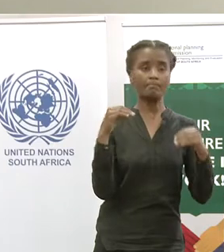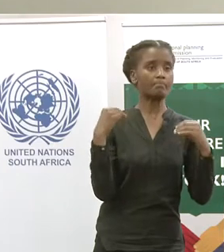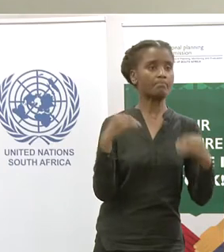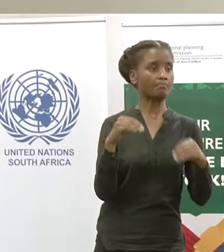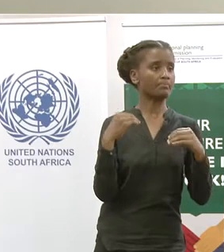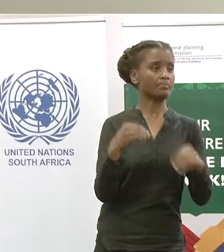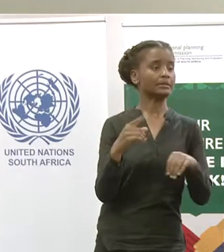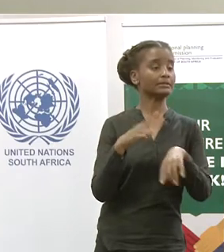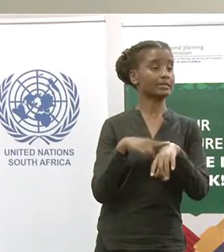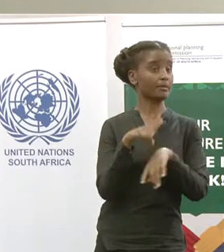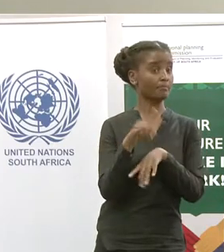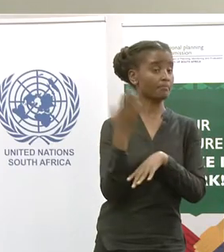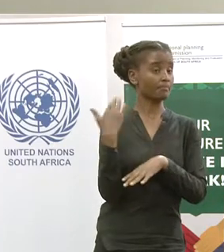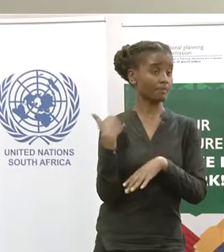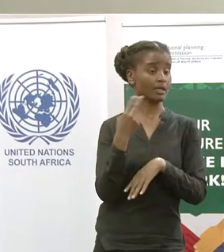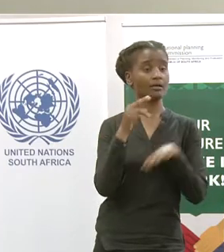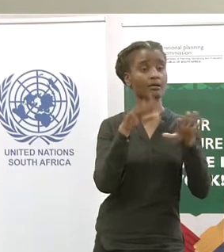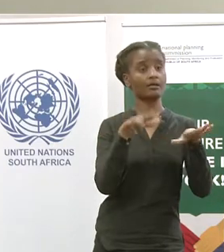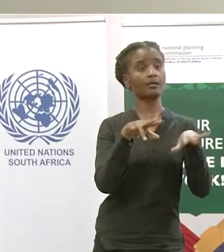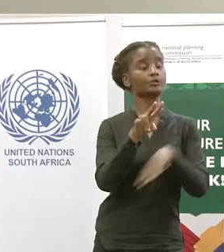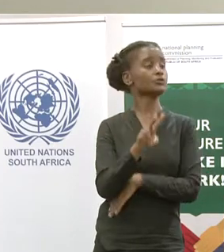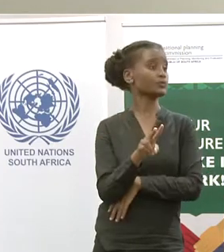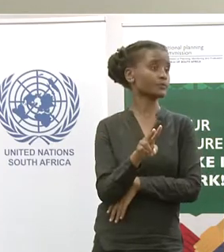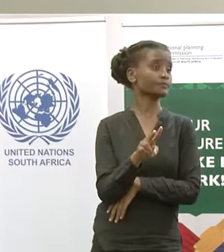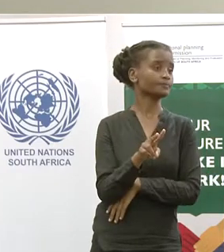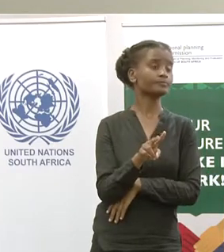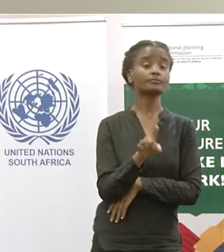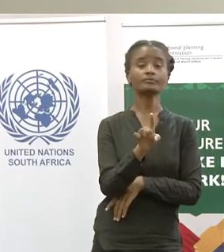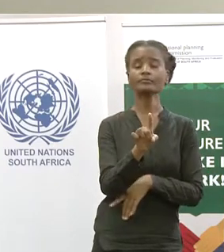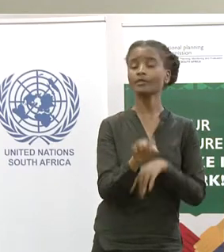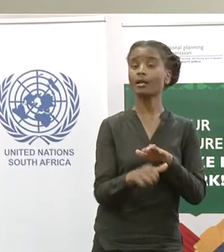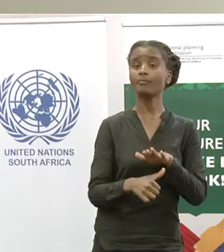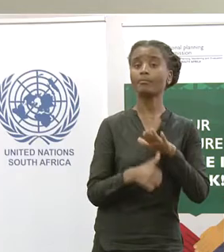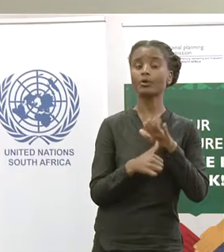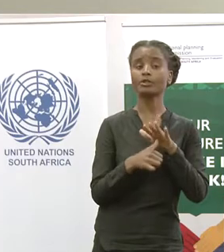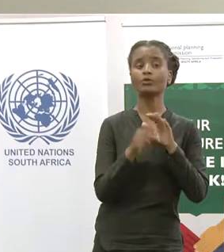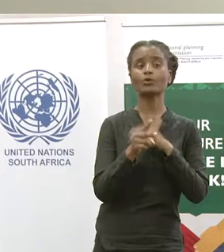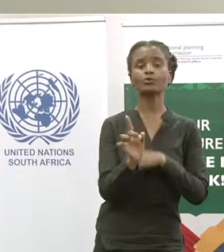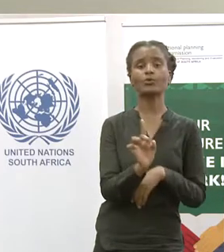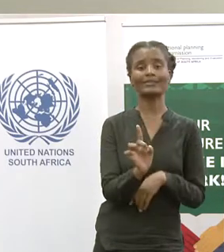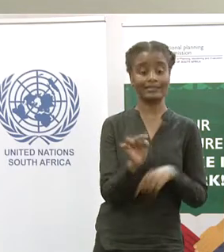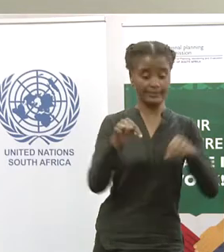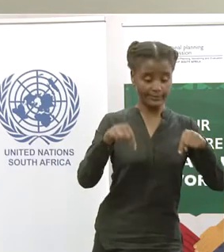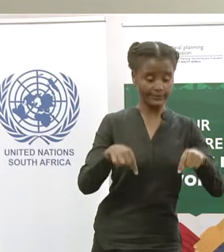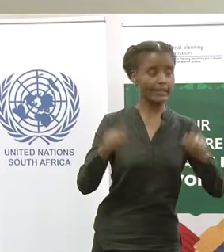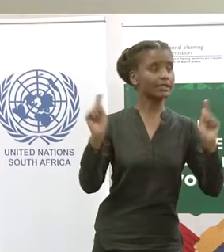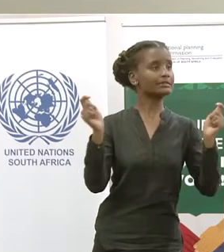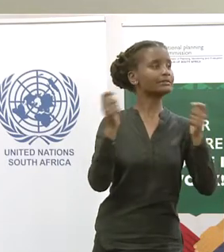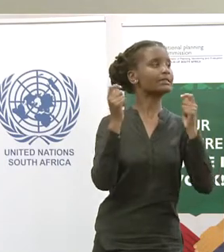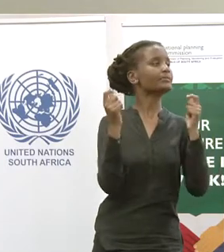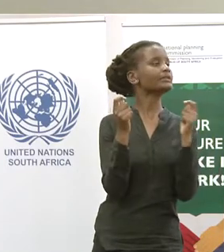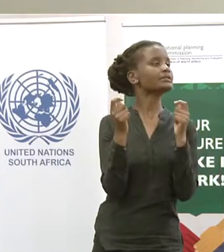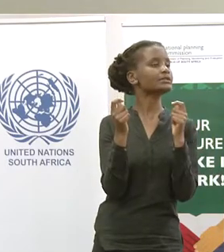working around the Charter. But what is important as well is that the celebration today is also